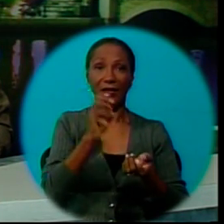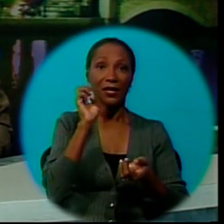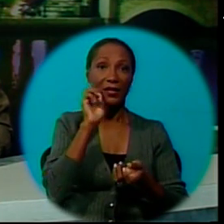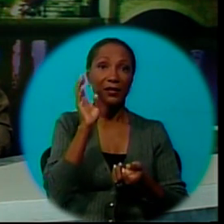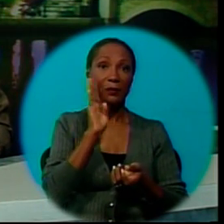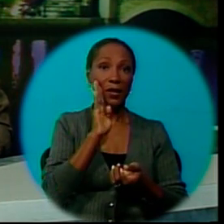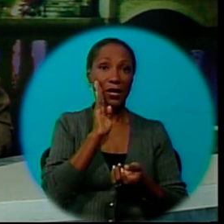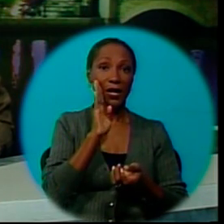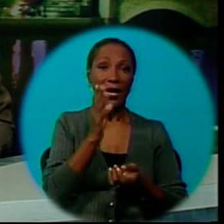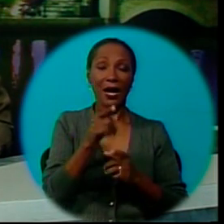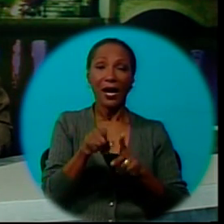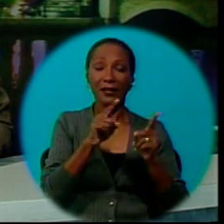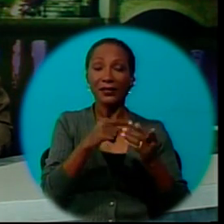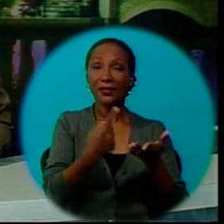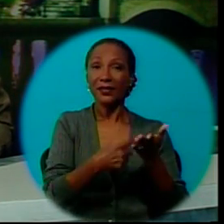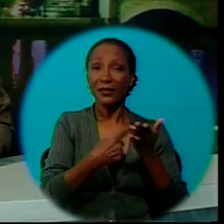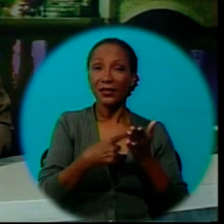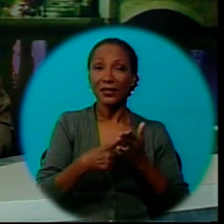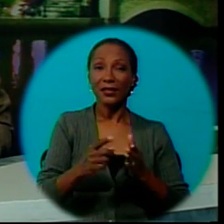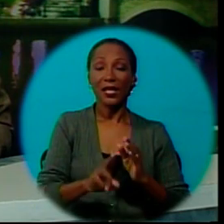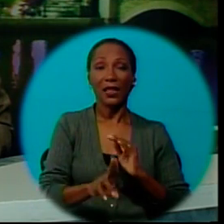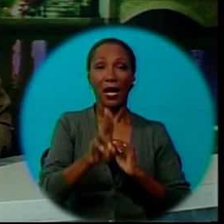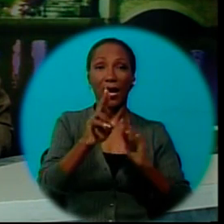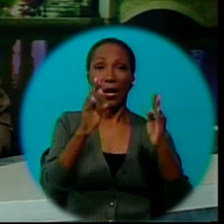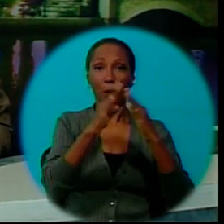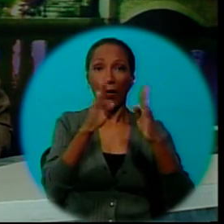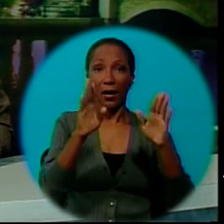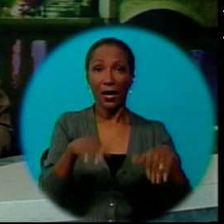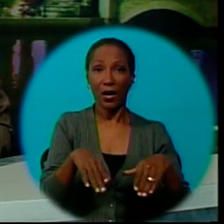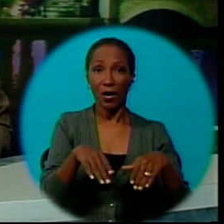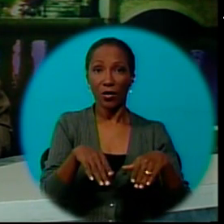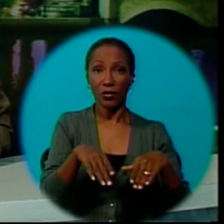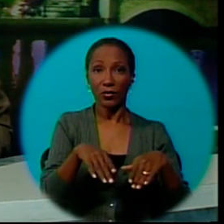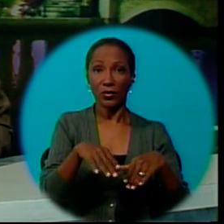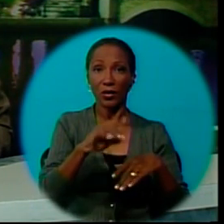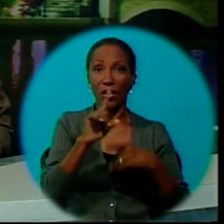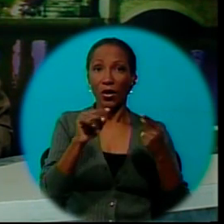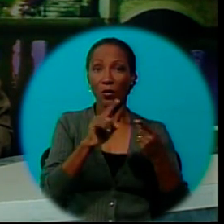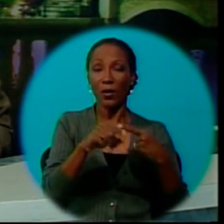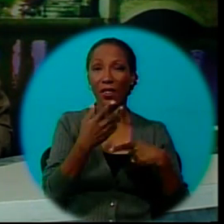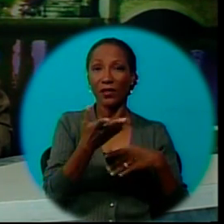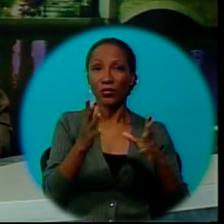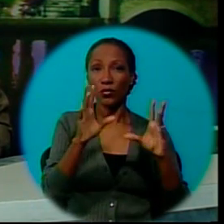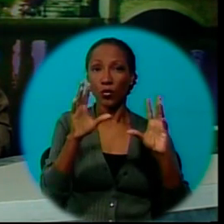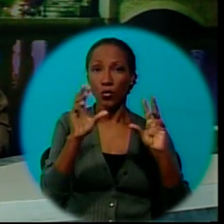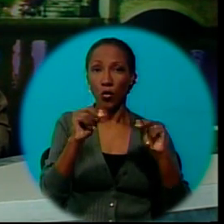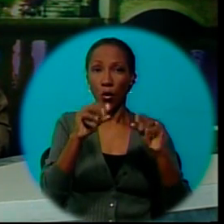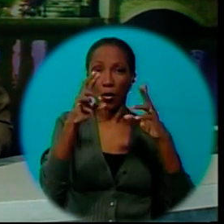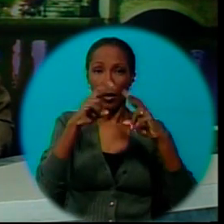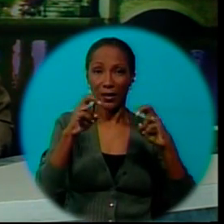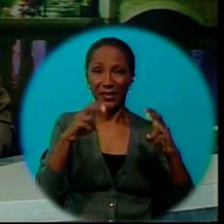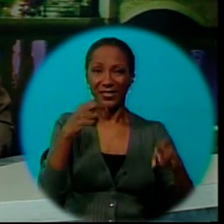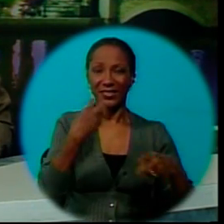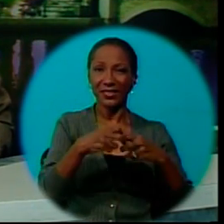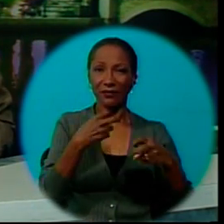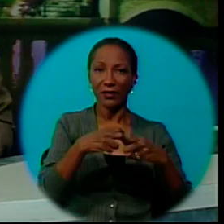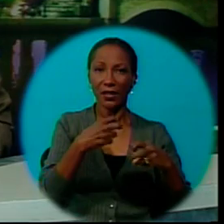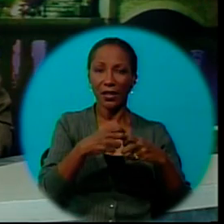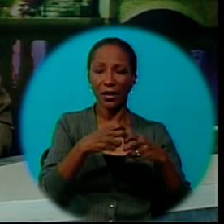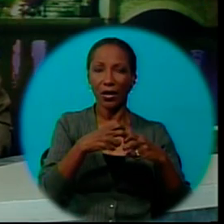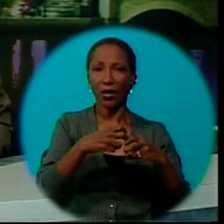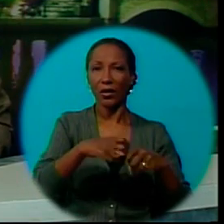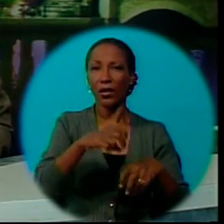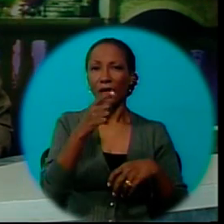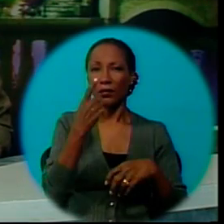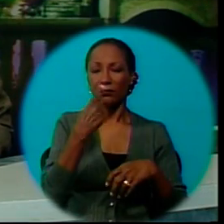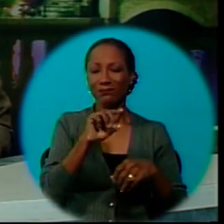Bill 2015. She says in the absence of an appraisal system, it is just too difficult to deal with workers who don't perform as